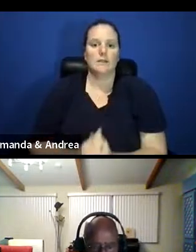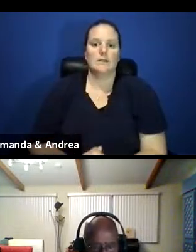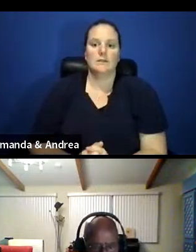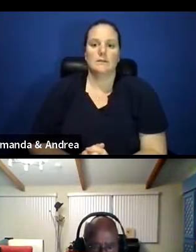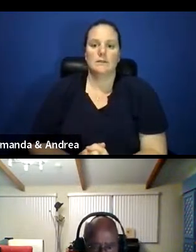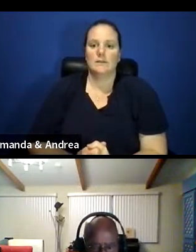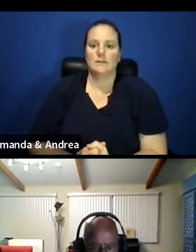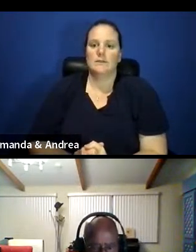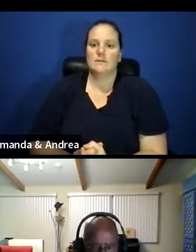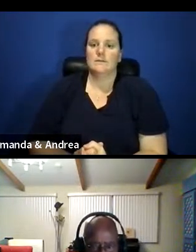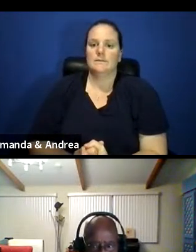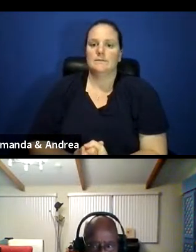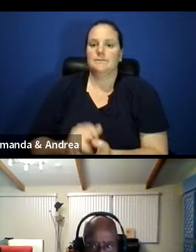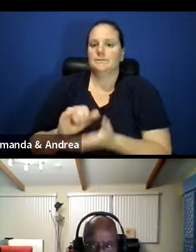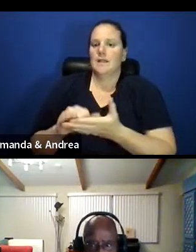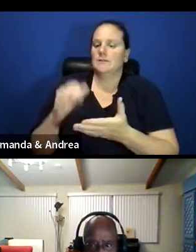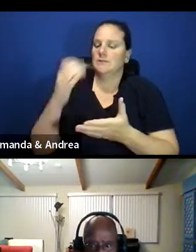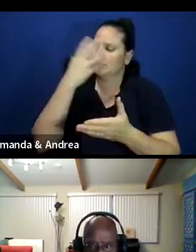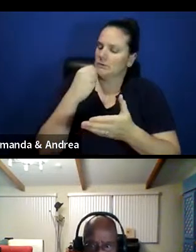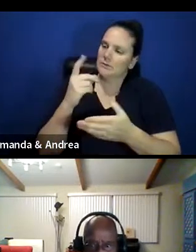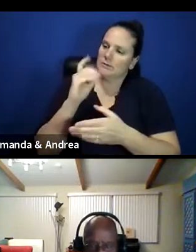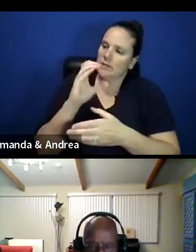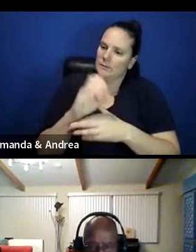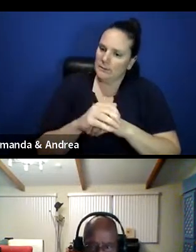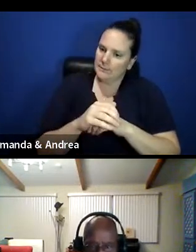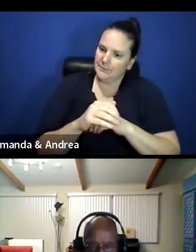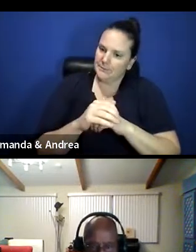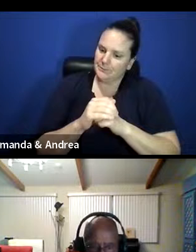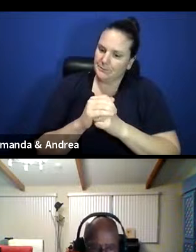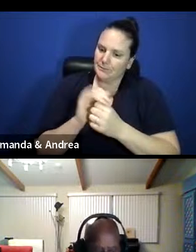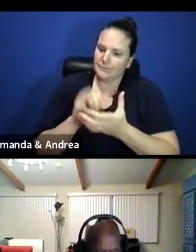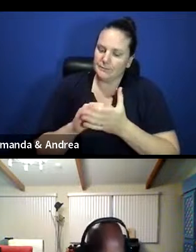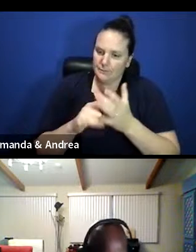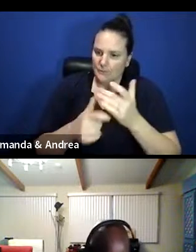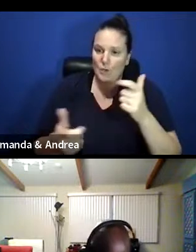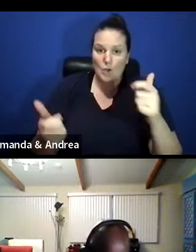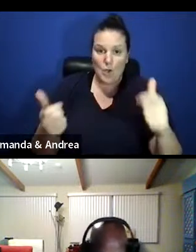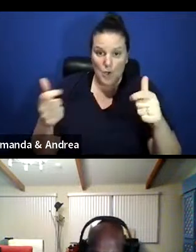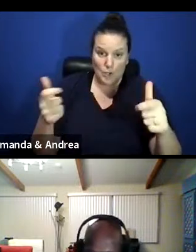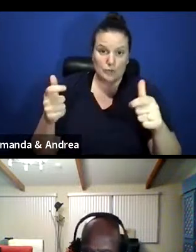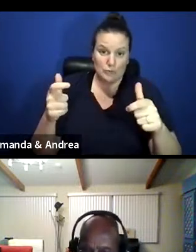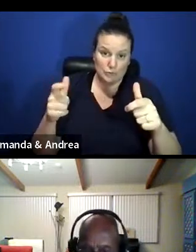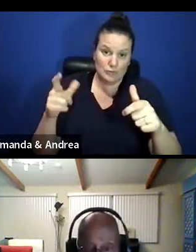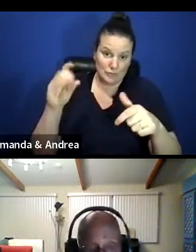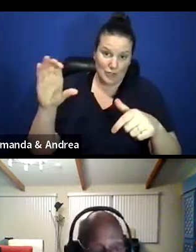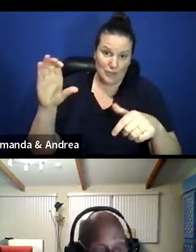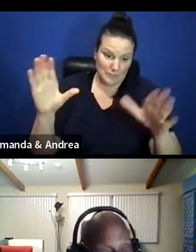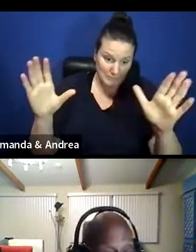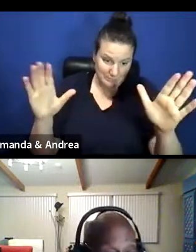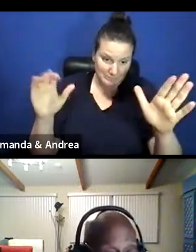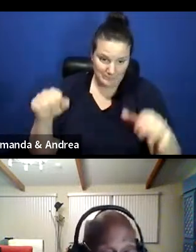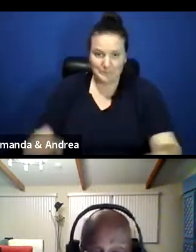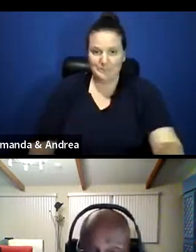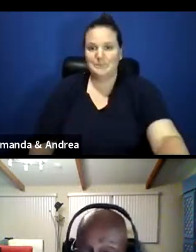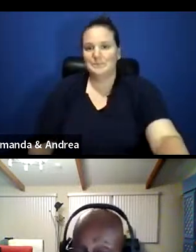Well, it's a beautiful document, Lucy. It's a very large document.